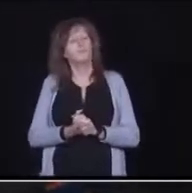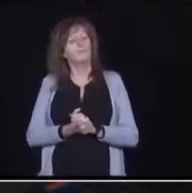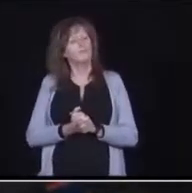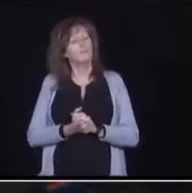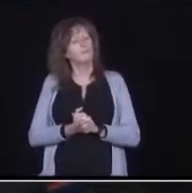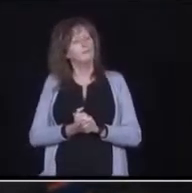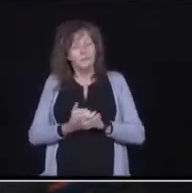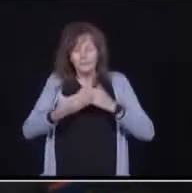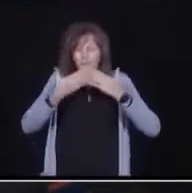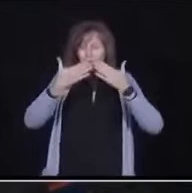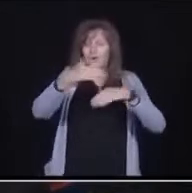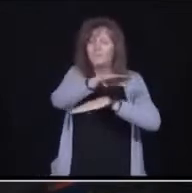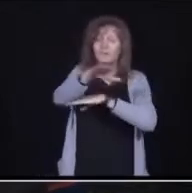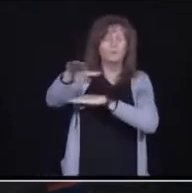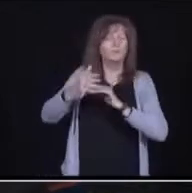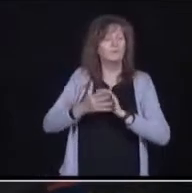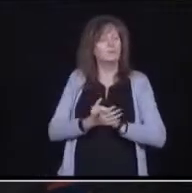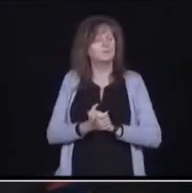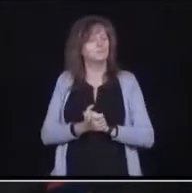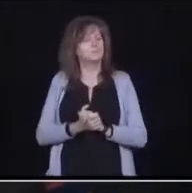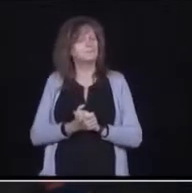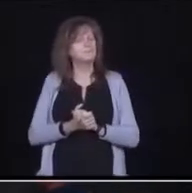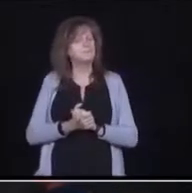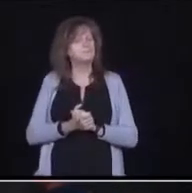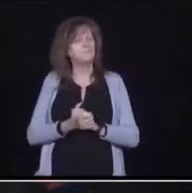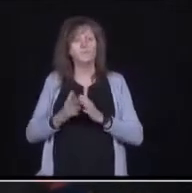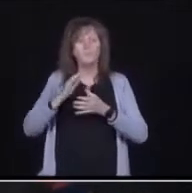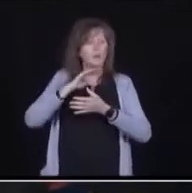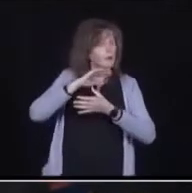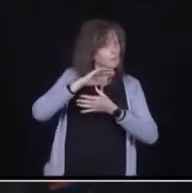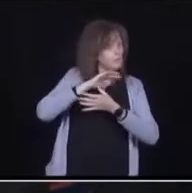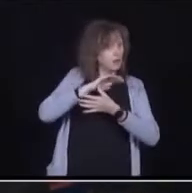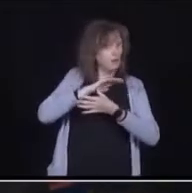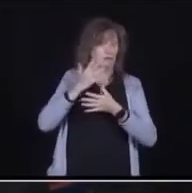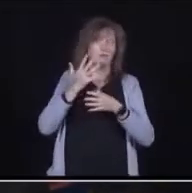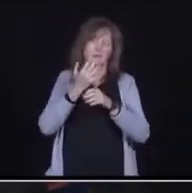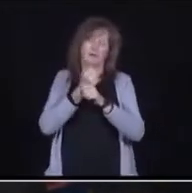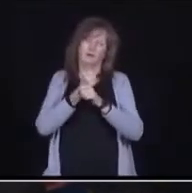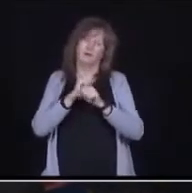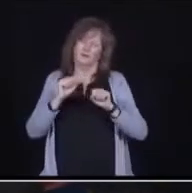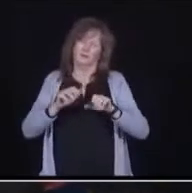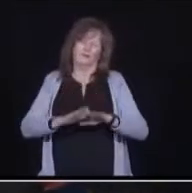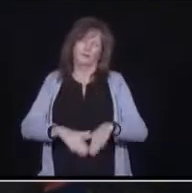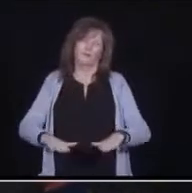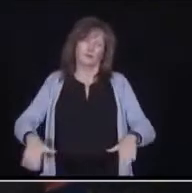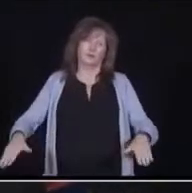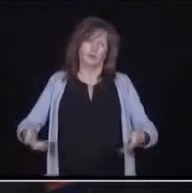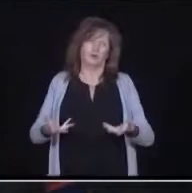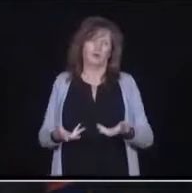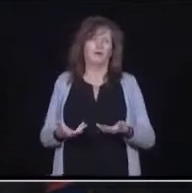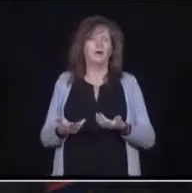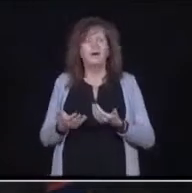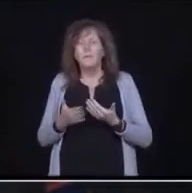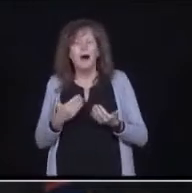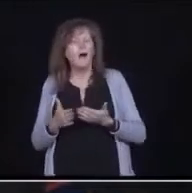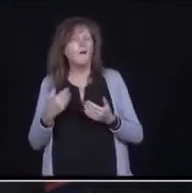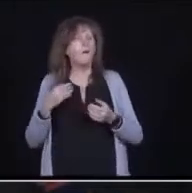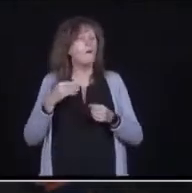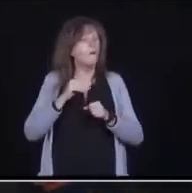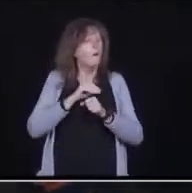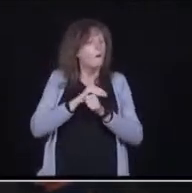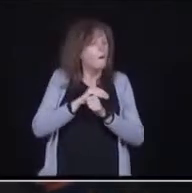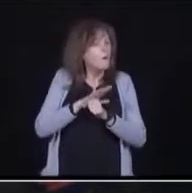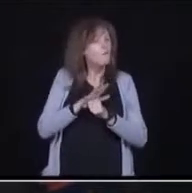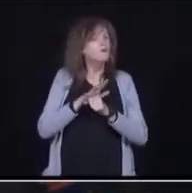Well, good afternoon. There is nothing more important than the safety of our kids. Whatever path COVID-19 takes this school year, we are